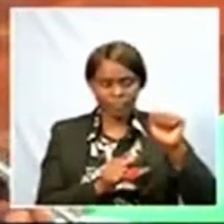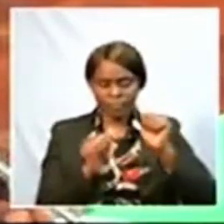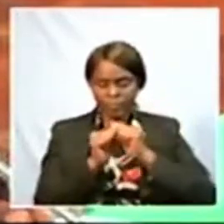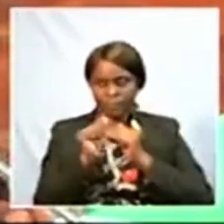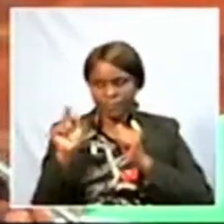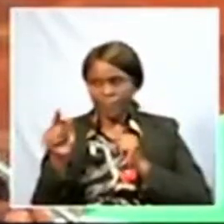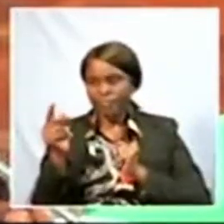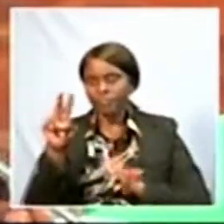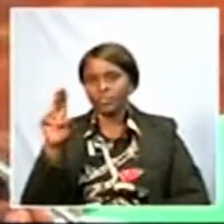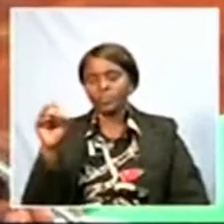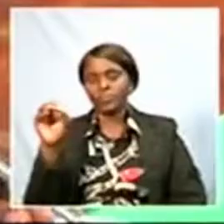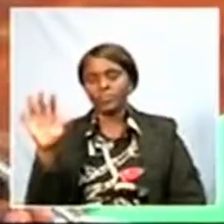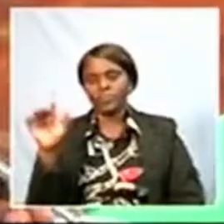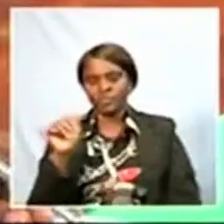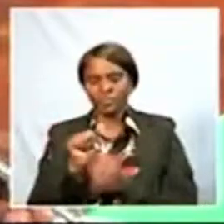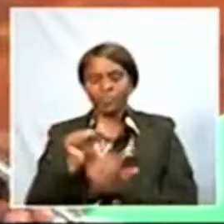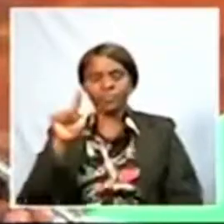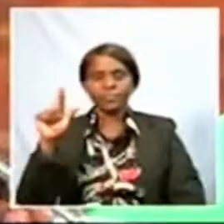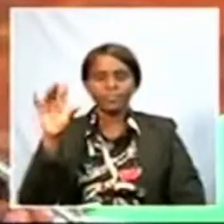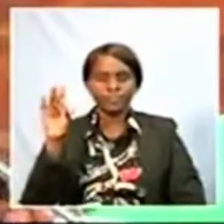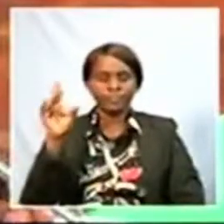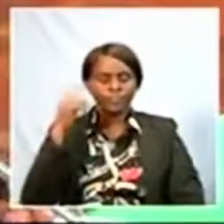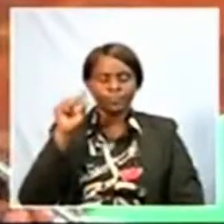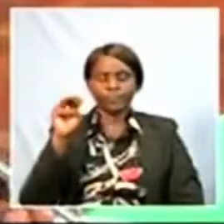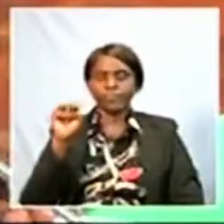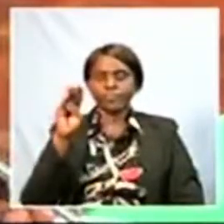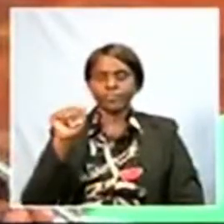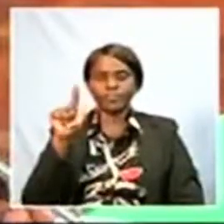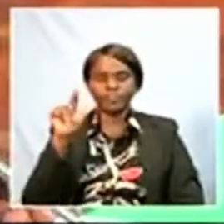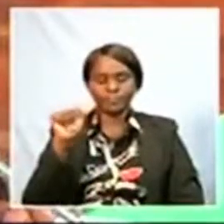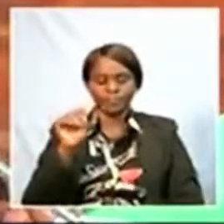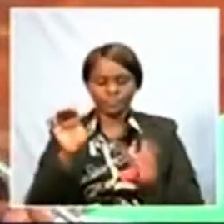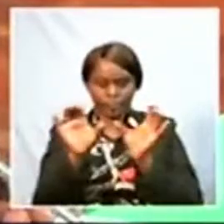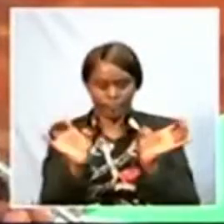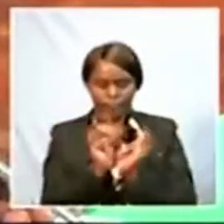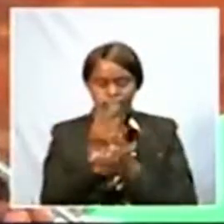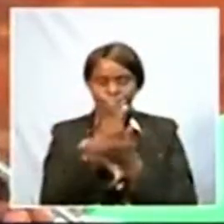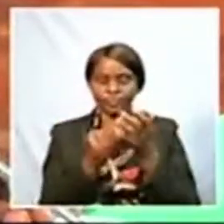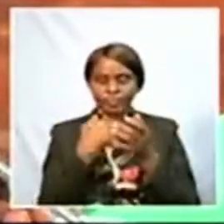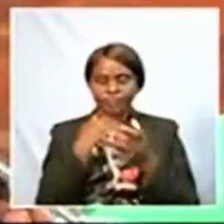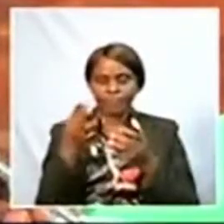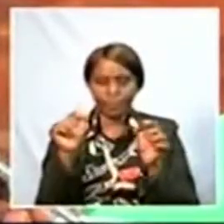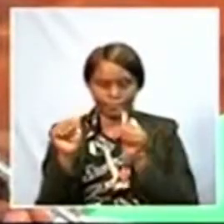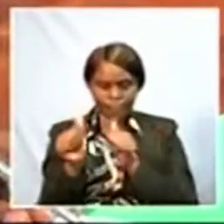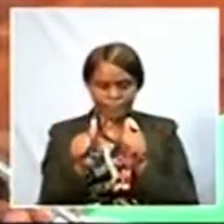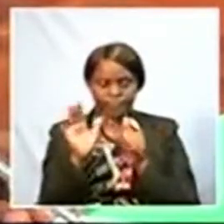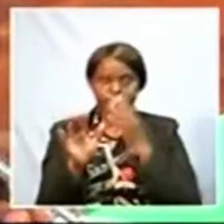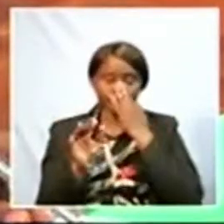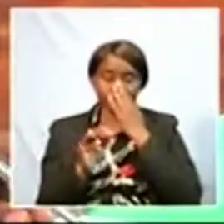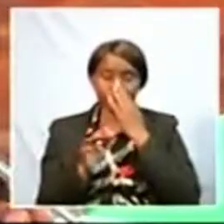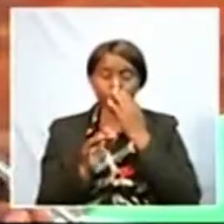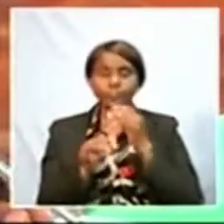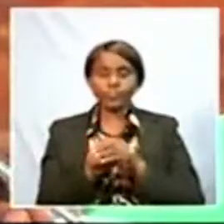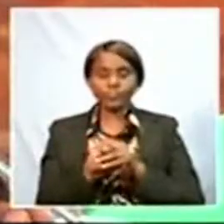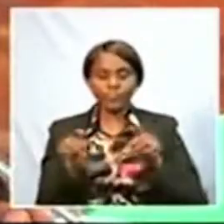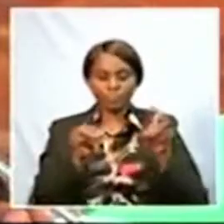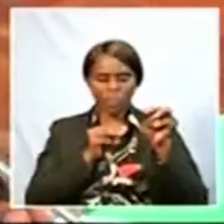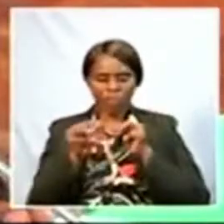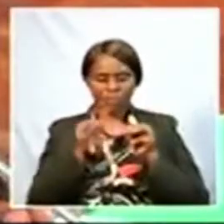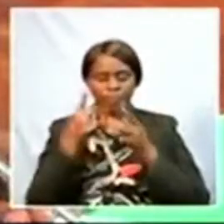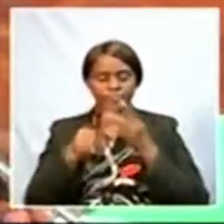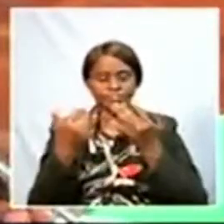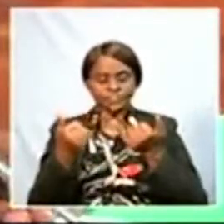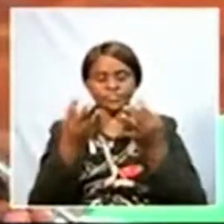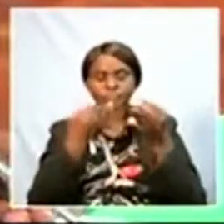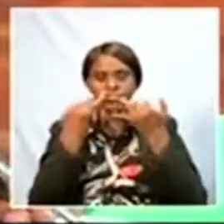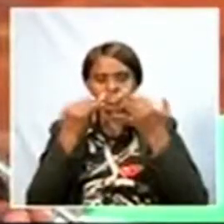then 205 and 27 from Bawala constituency respectively. Action taken. Management would like